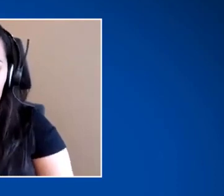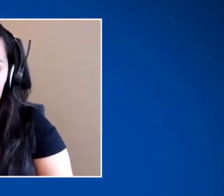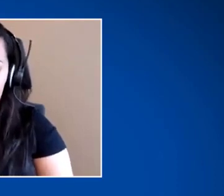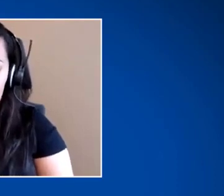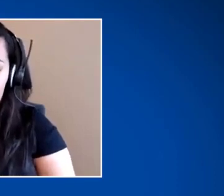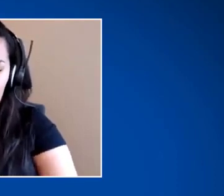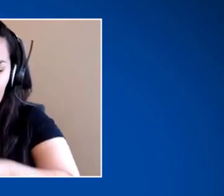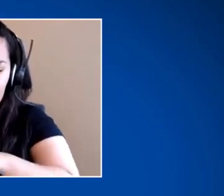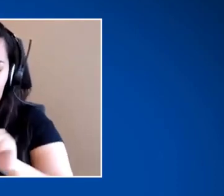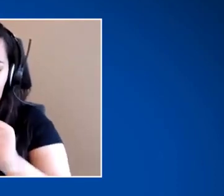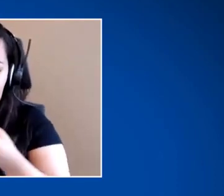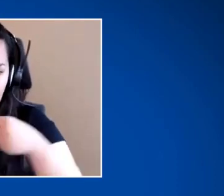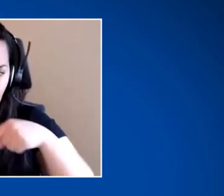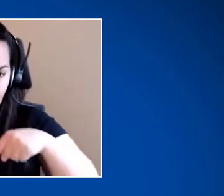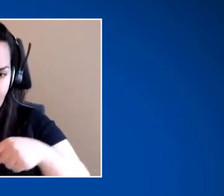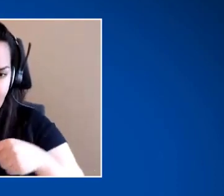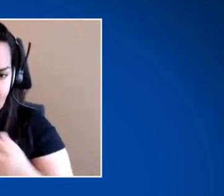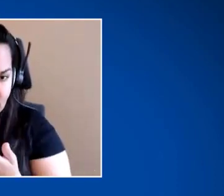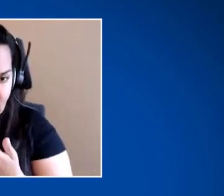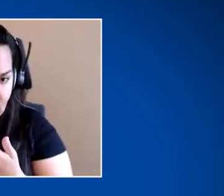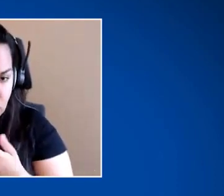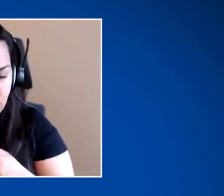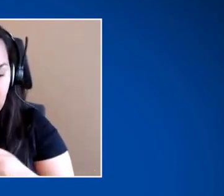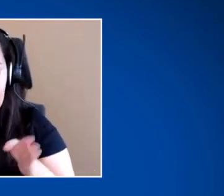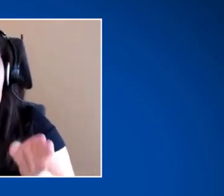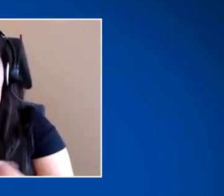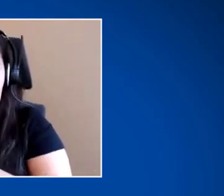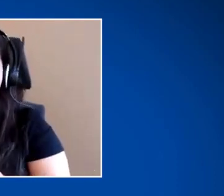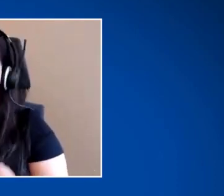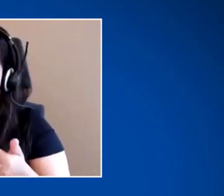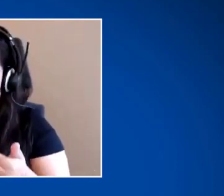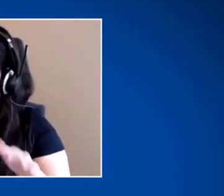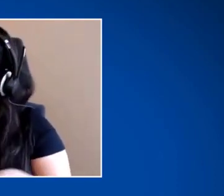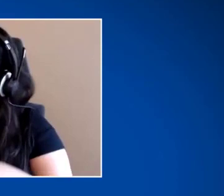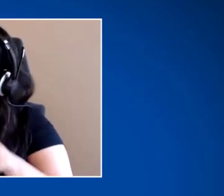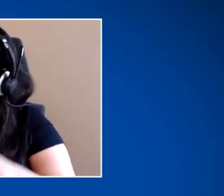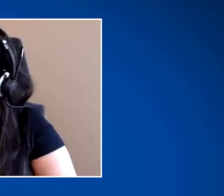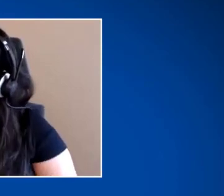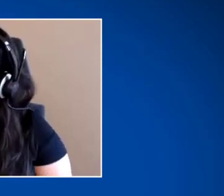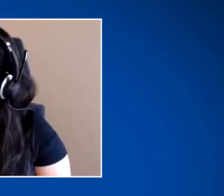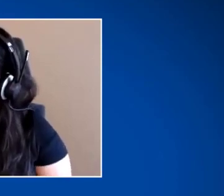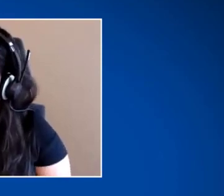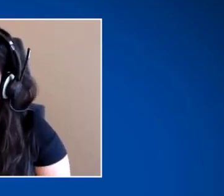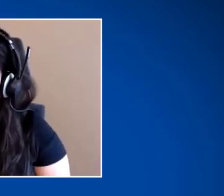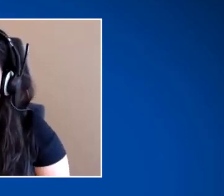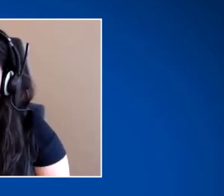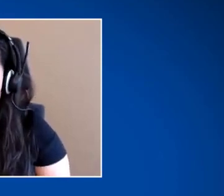team for this initiative. So go ahead and take it away, Mark.